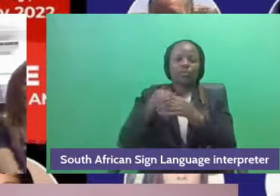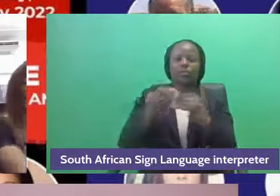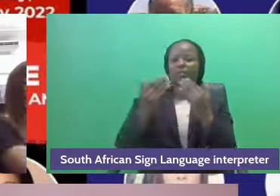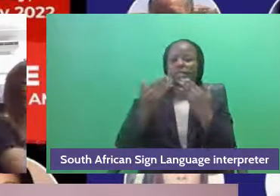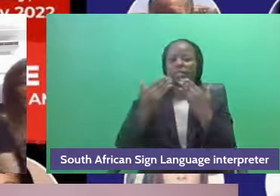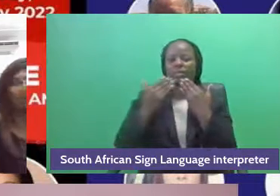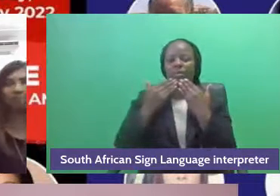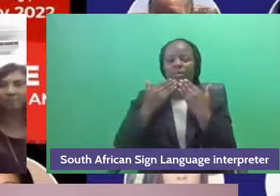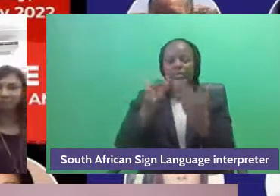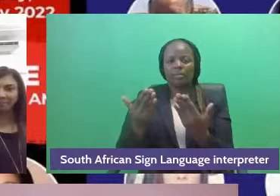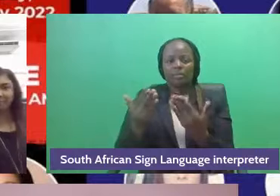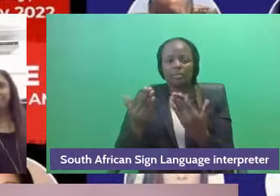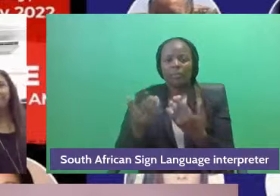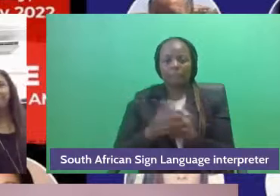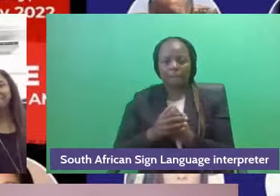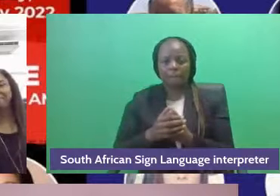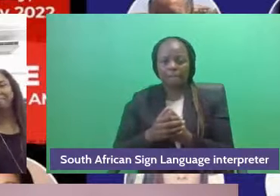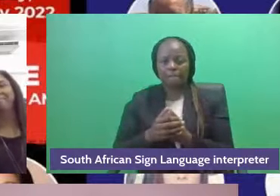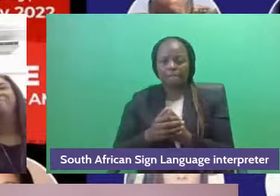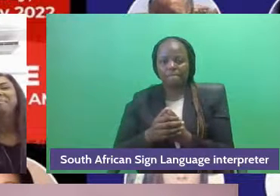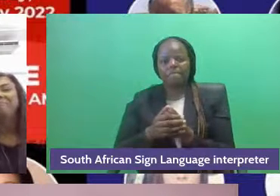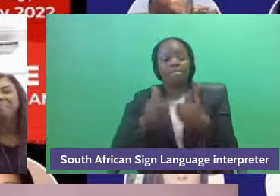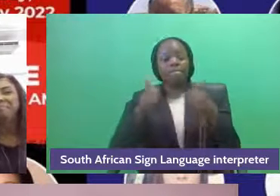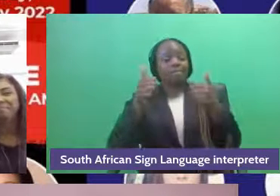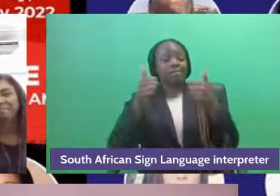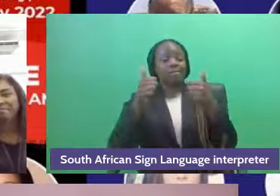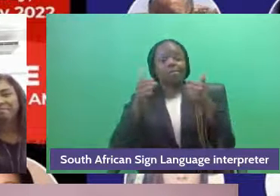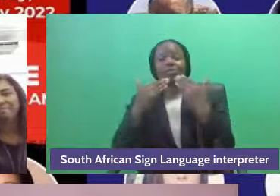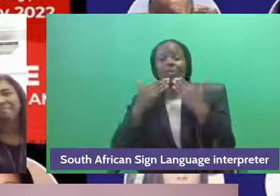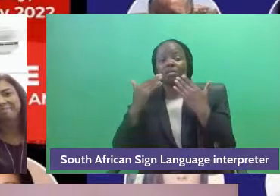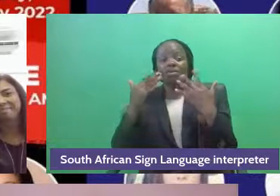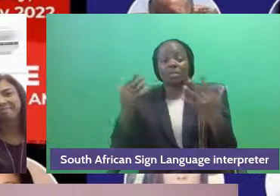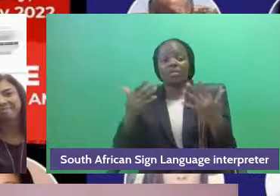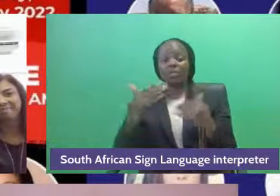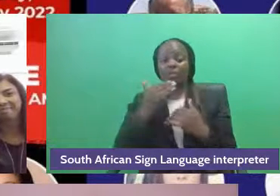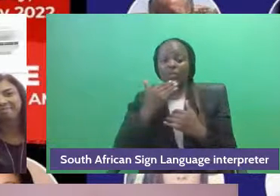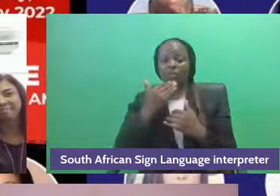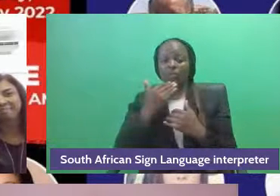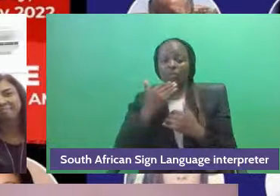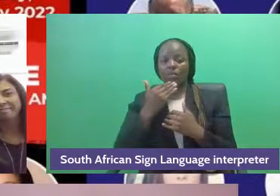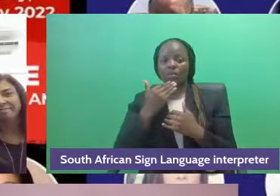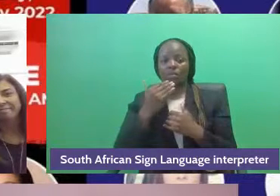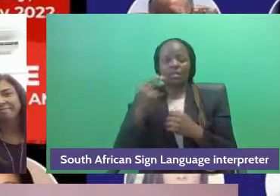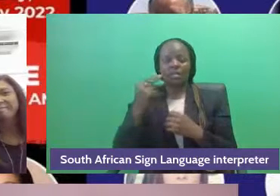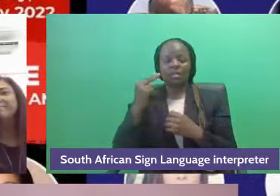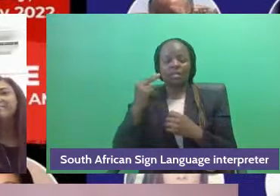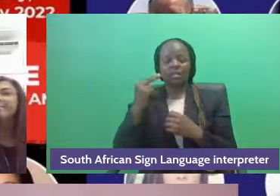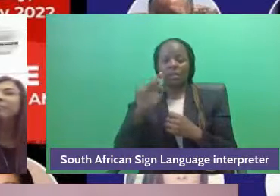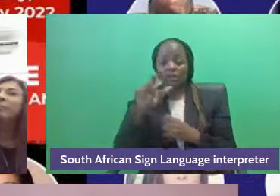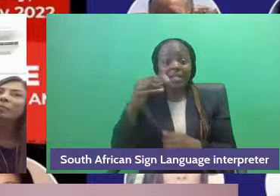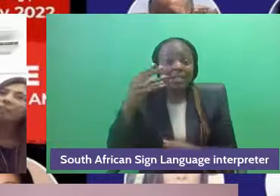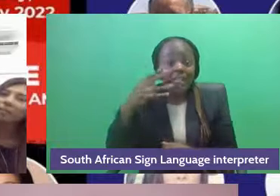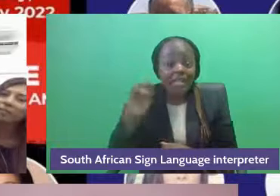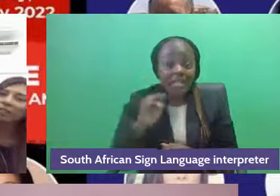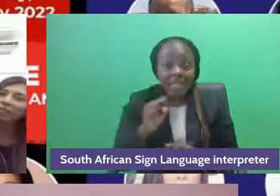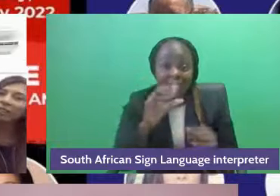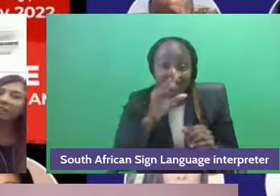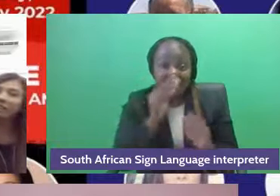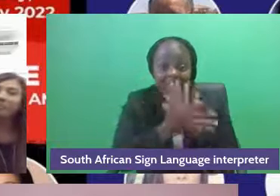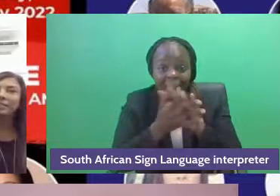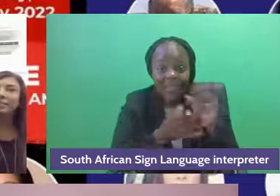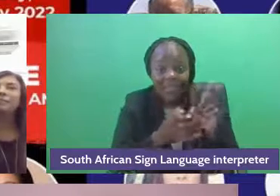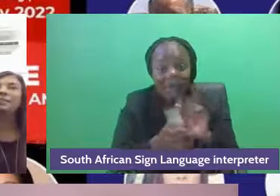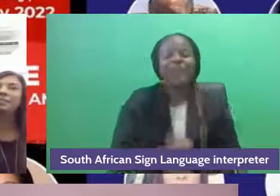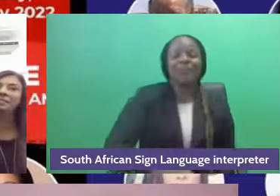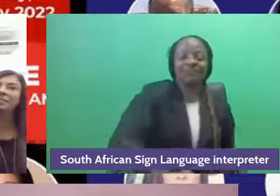Thank you so much. Thank you so much. And thank you to KZNDA for, oh yes, Sanele. Oh, yes. What I wanted